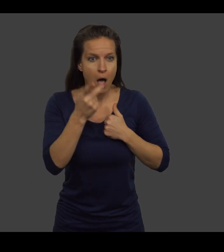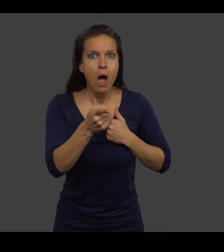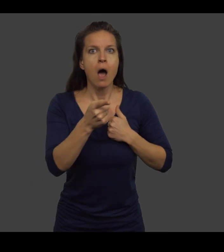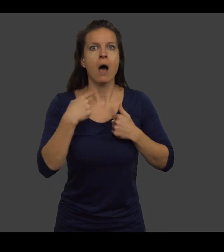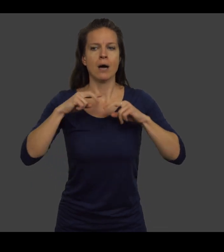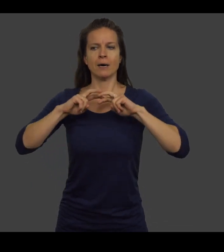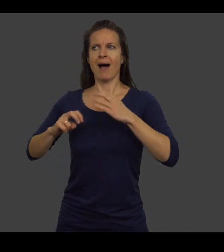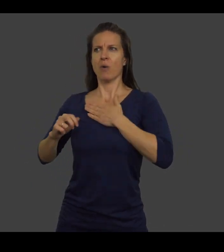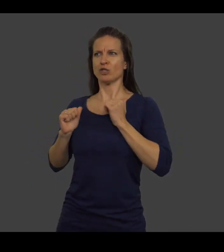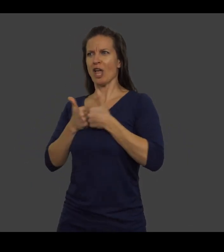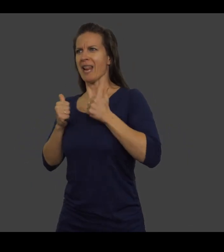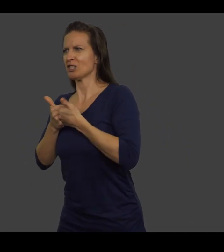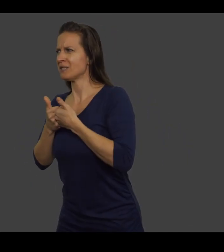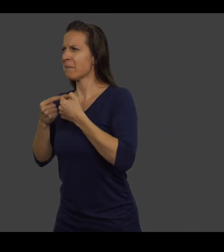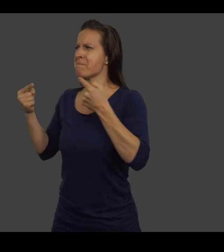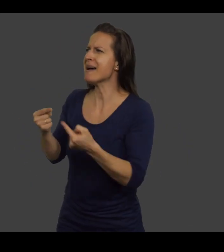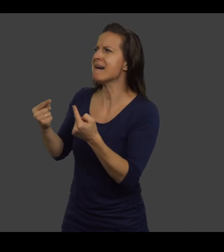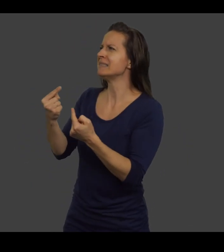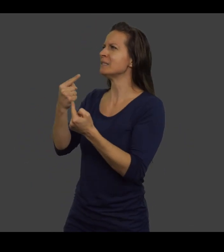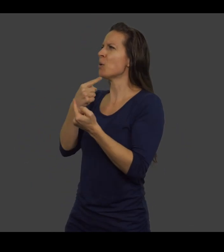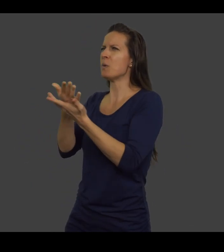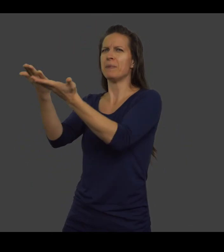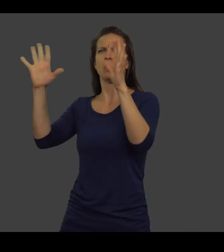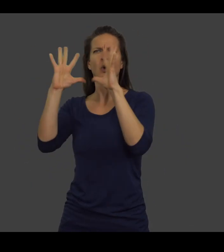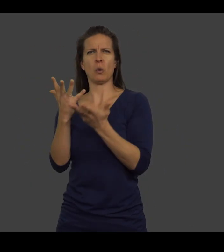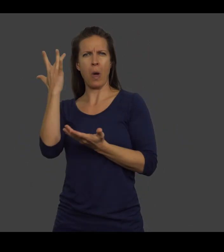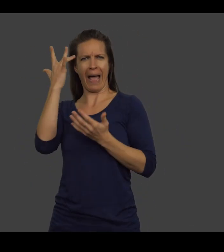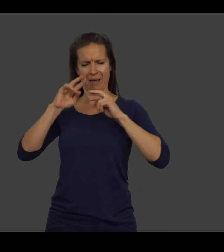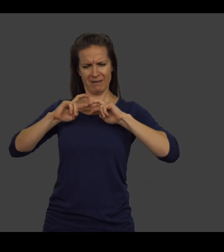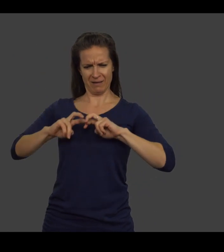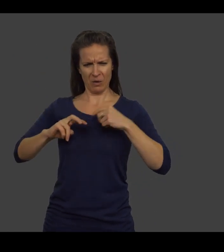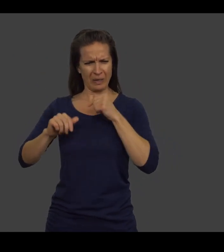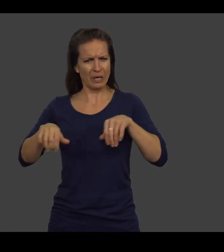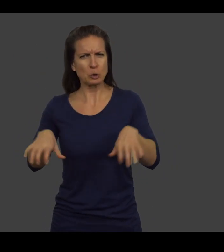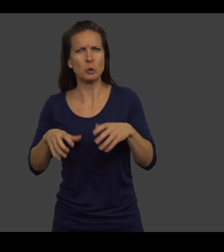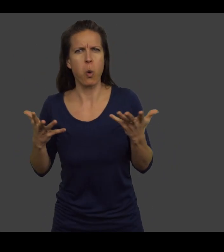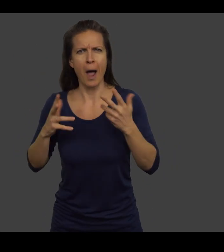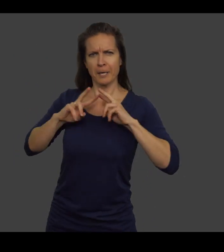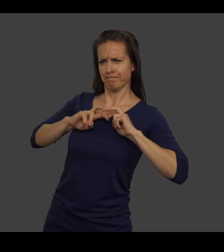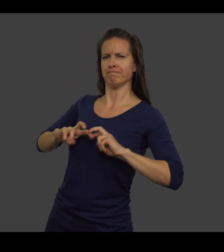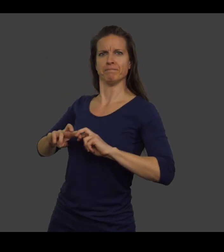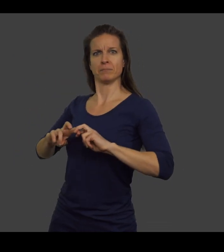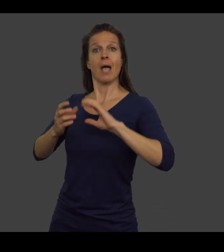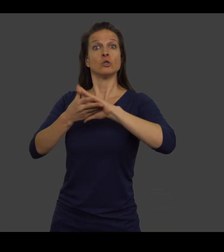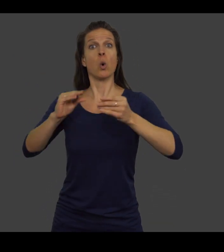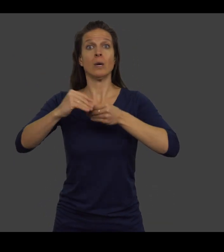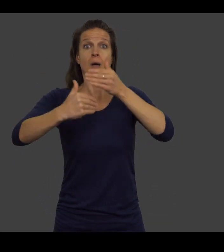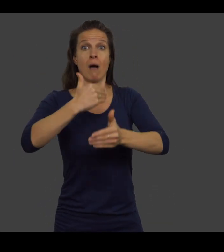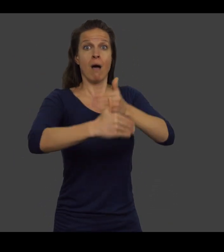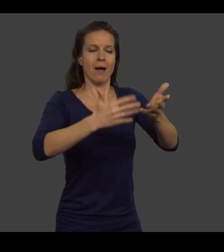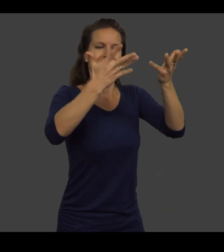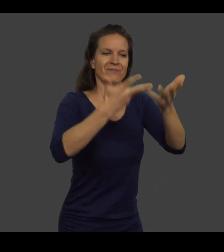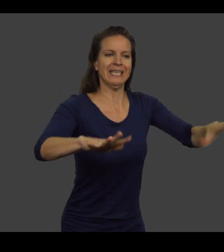or disappointment in the world, and then what can we do about it? And stories usually end with some kind of resolution, giving us hope for